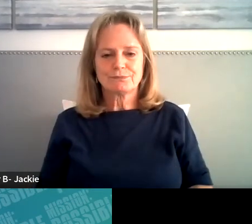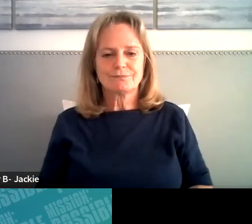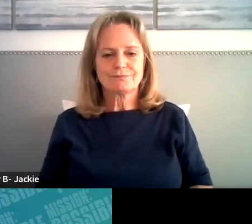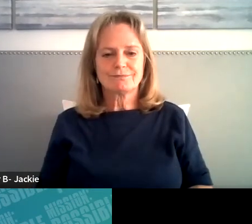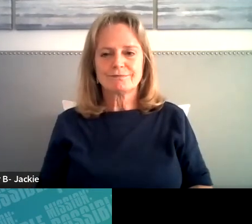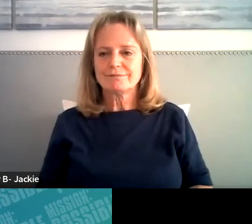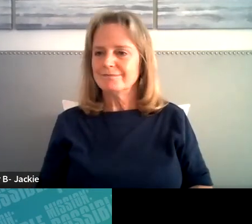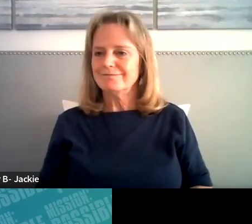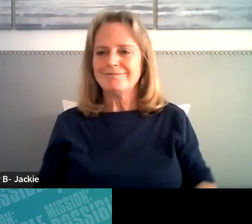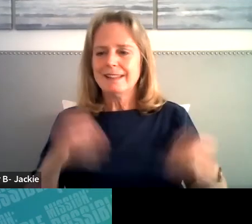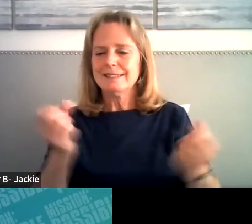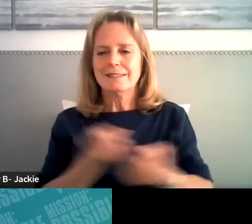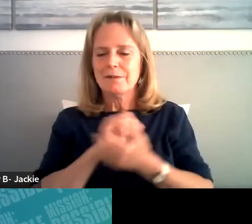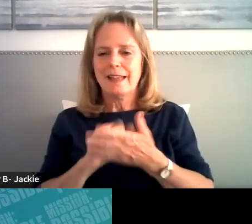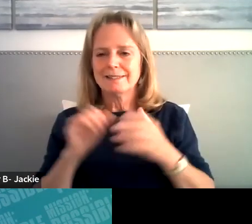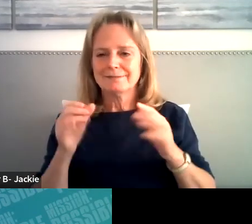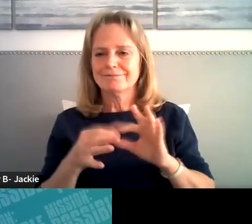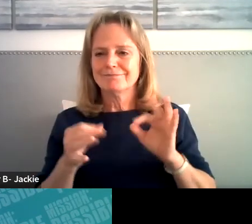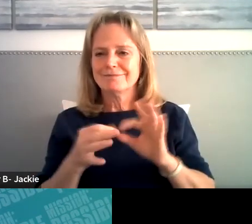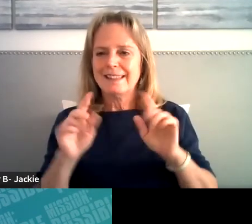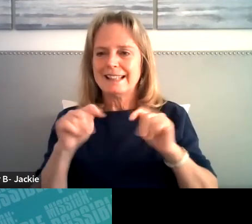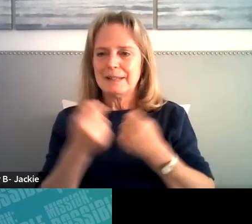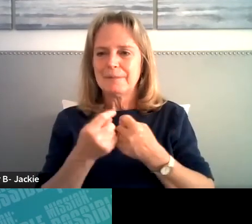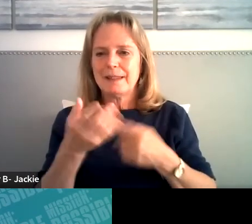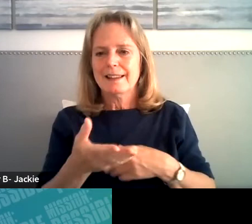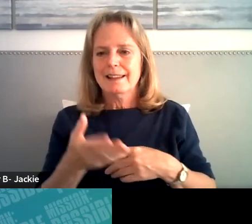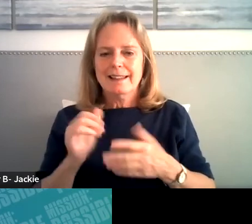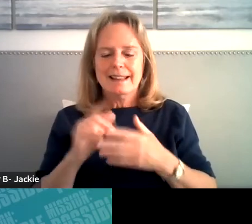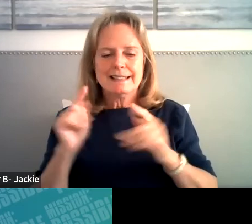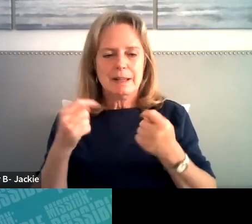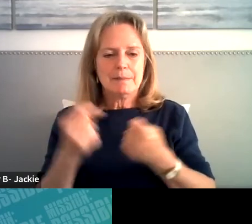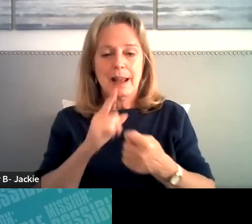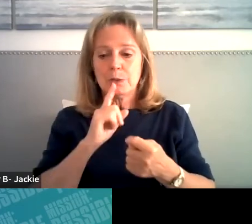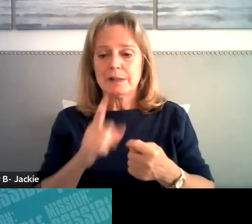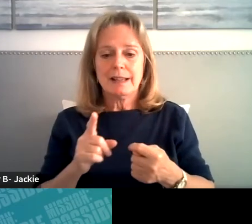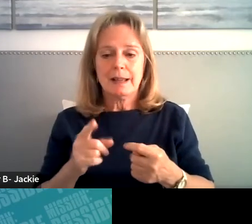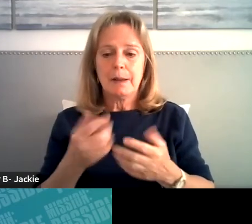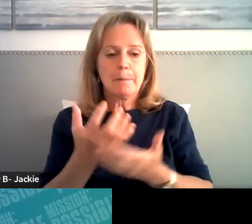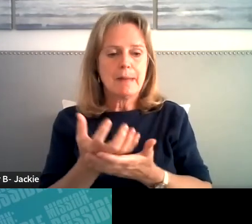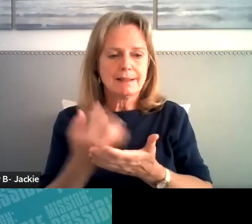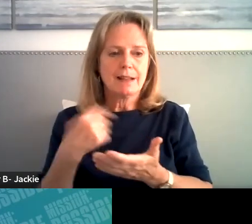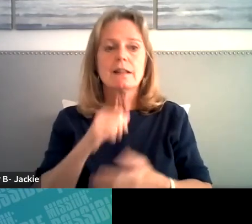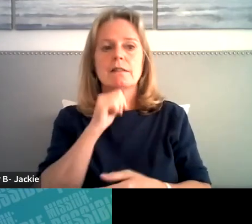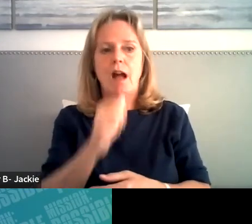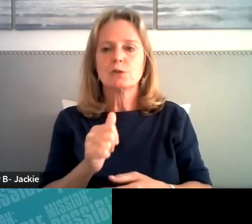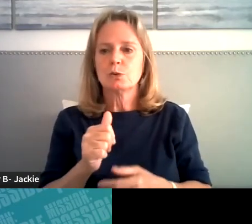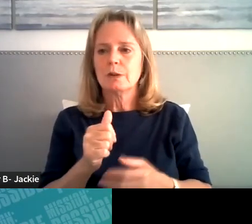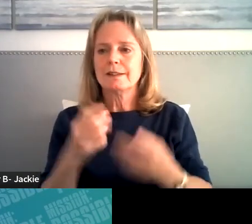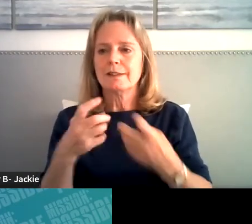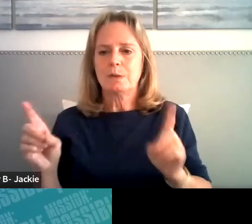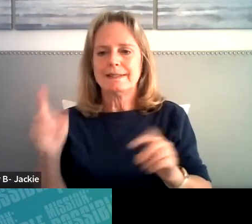I just love that team. I mean, they are the team that actually beg us not to divorce